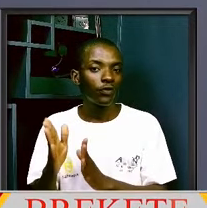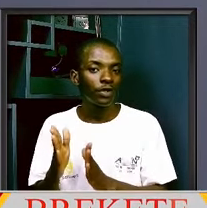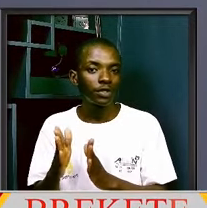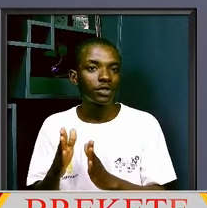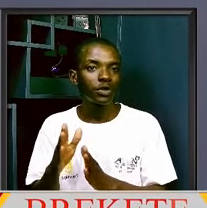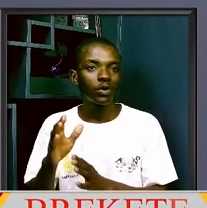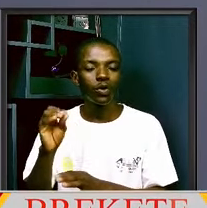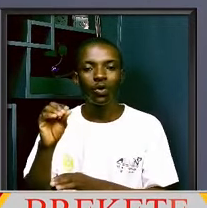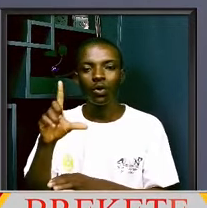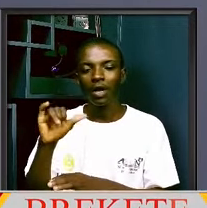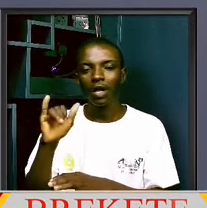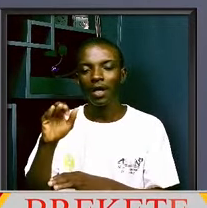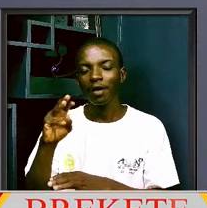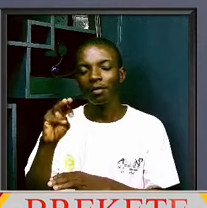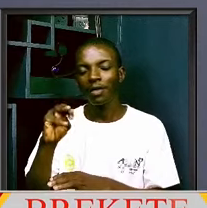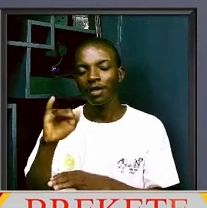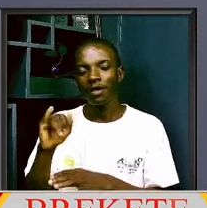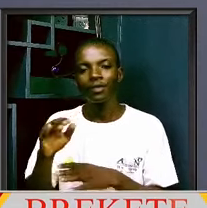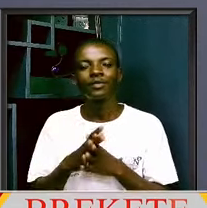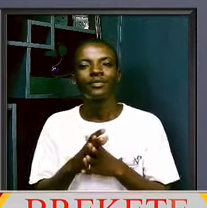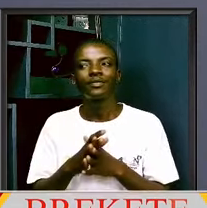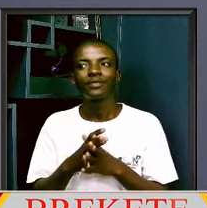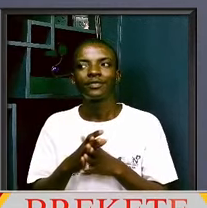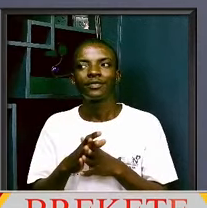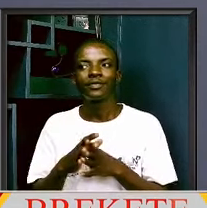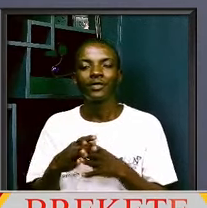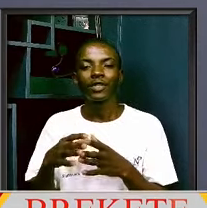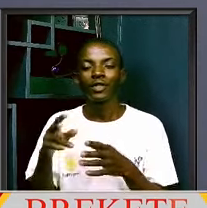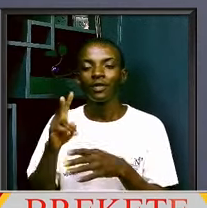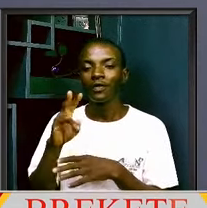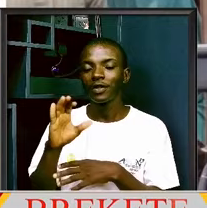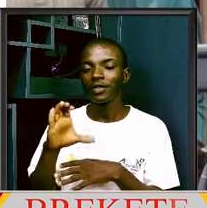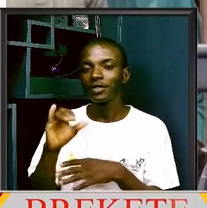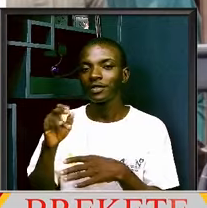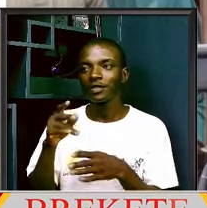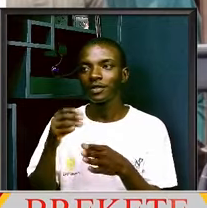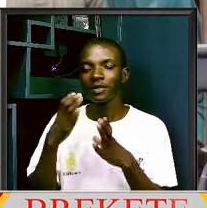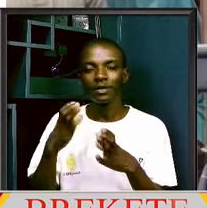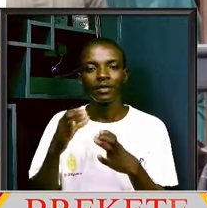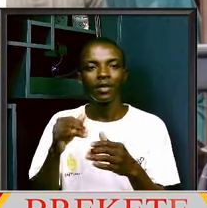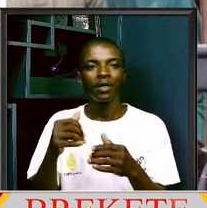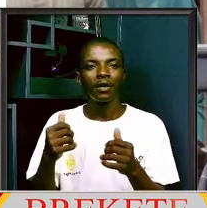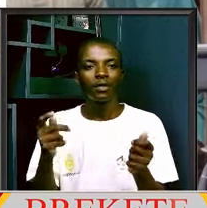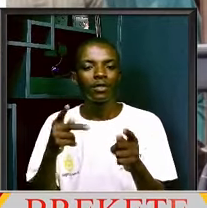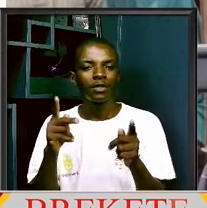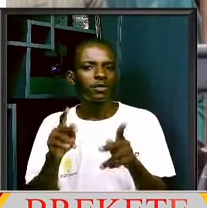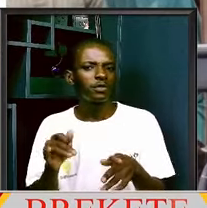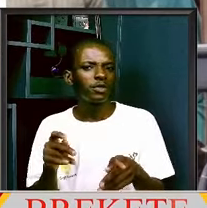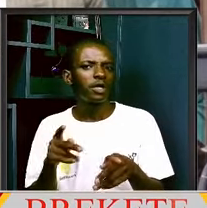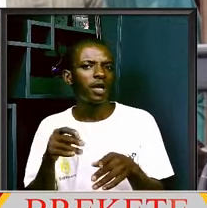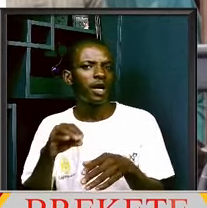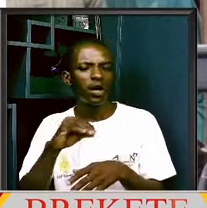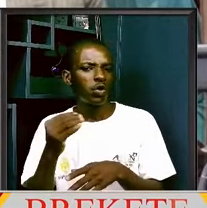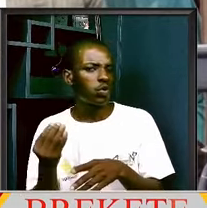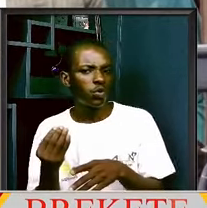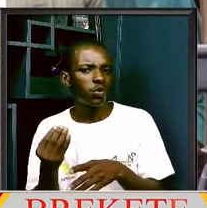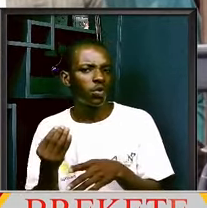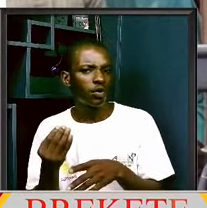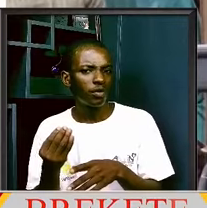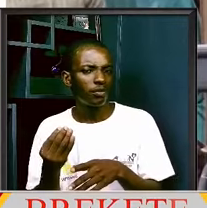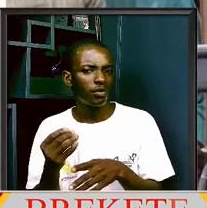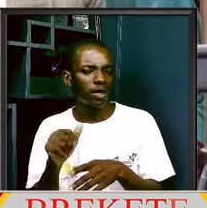Professor Olayemi Akinwumi. That's the Vice Chancellor. The Vice Chancellor. And then the person we follow and come is also another Professor of